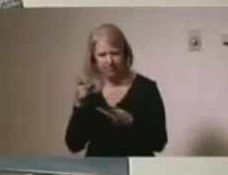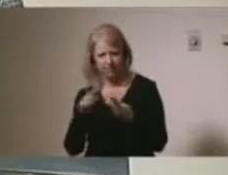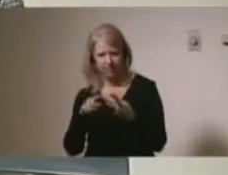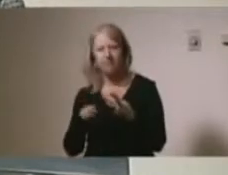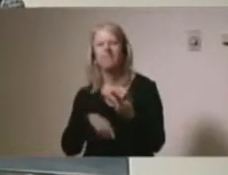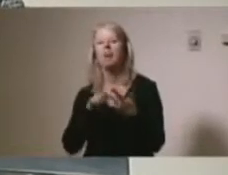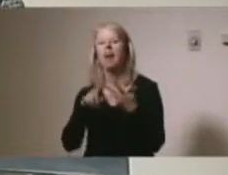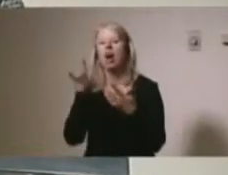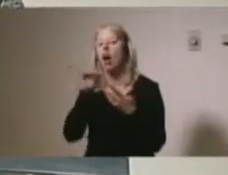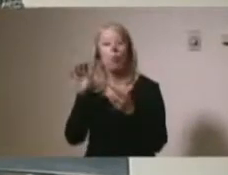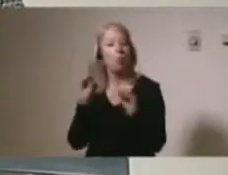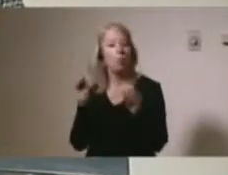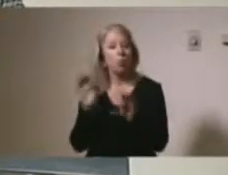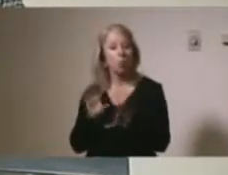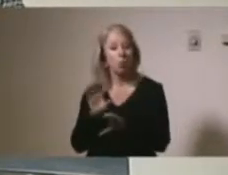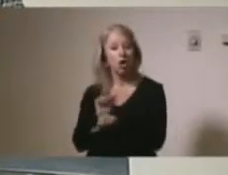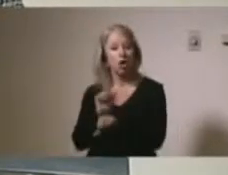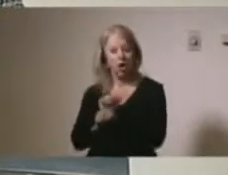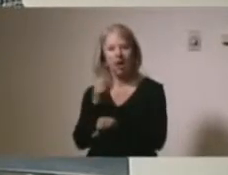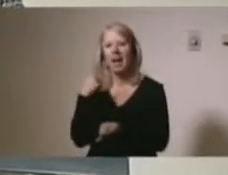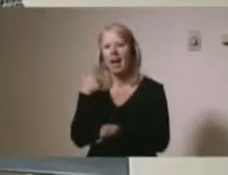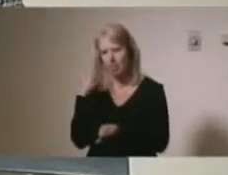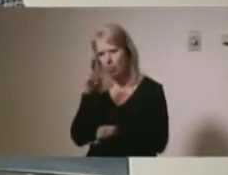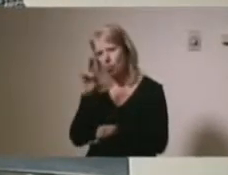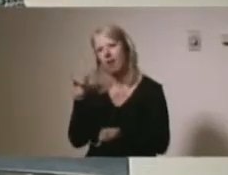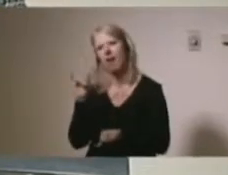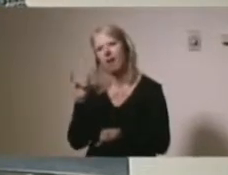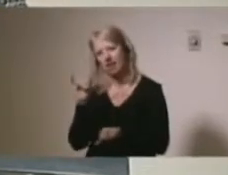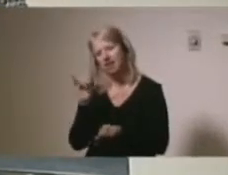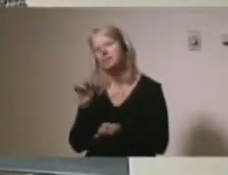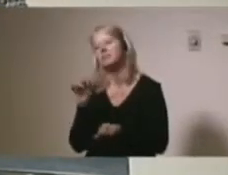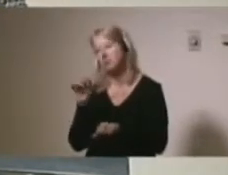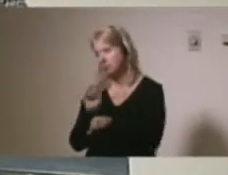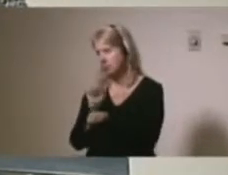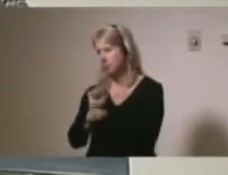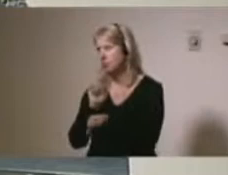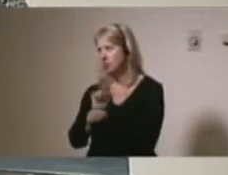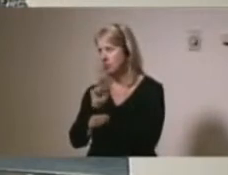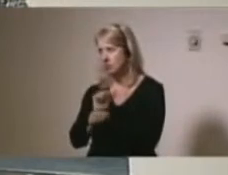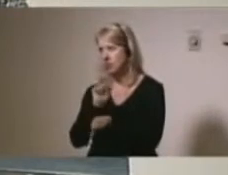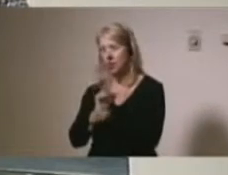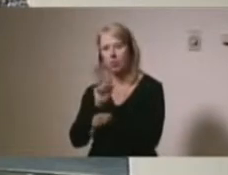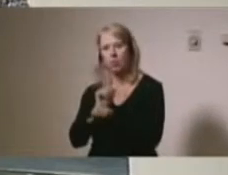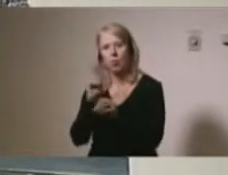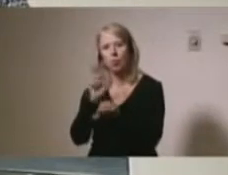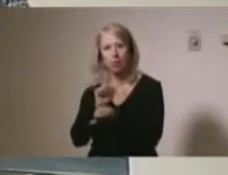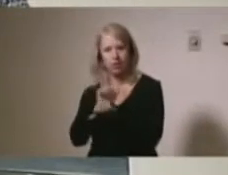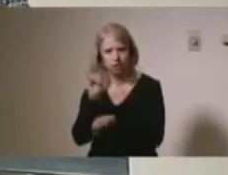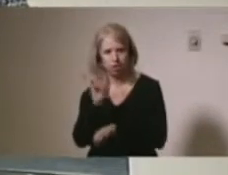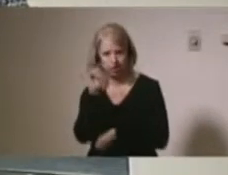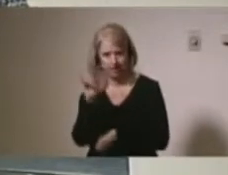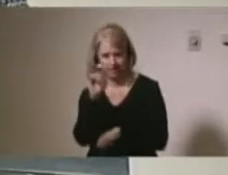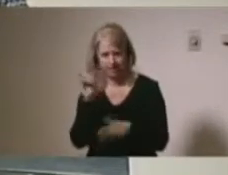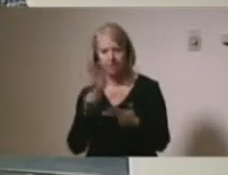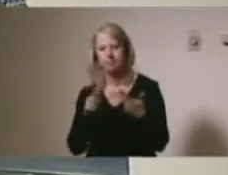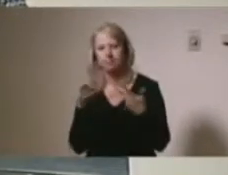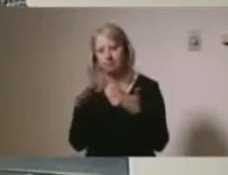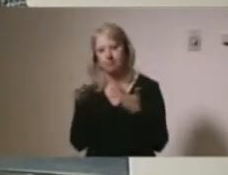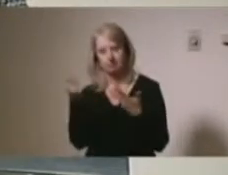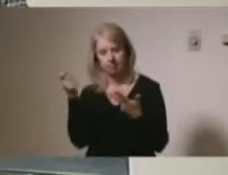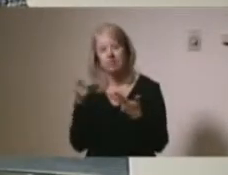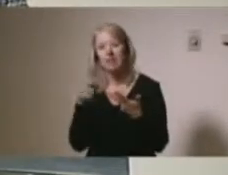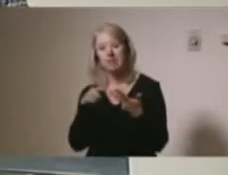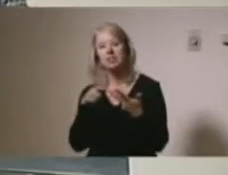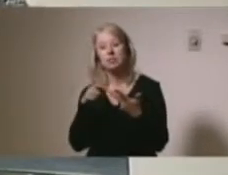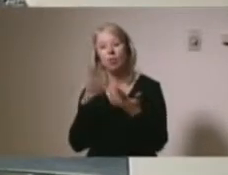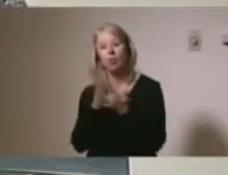unemployment insurance. Now, that these payments are made